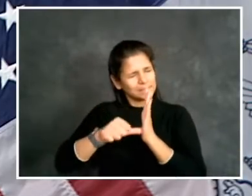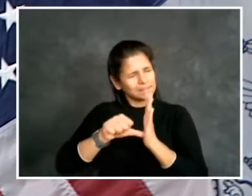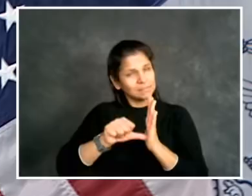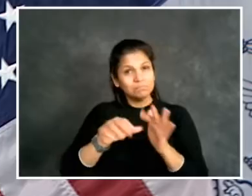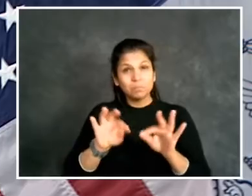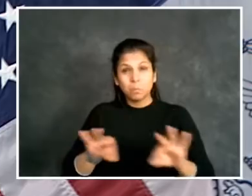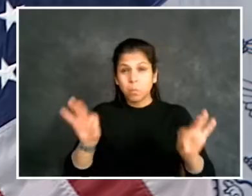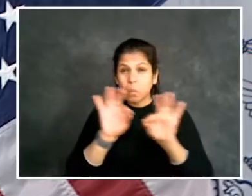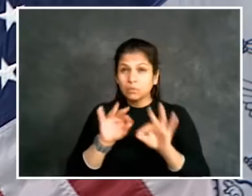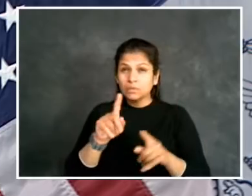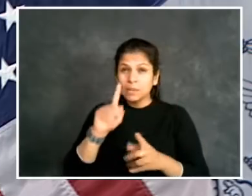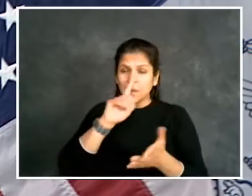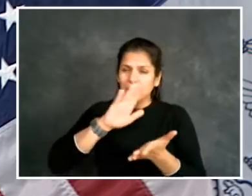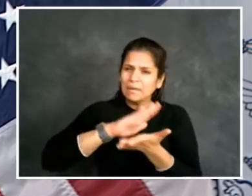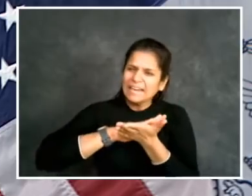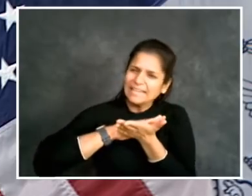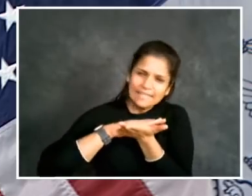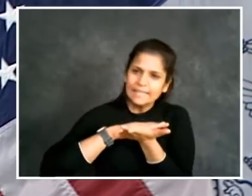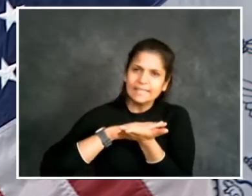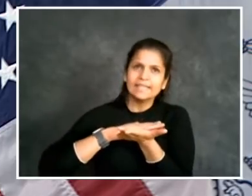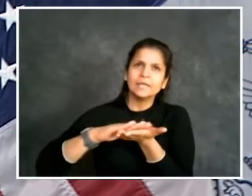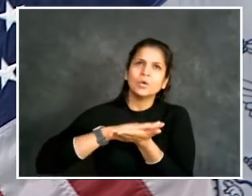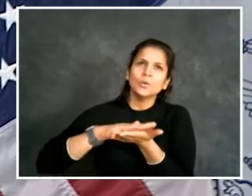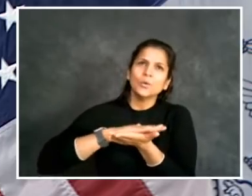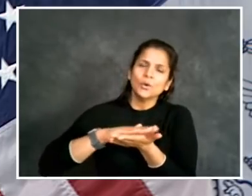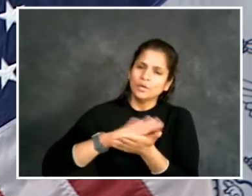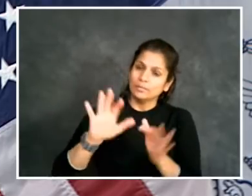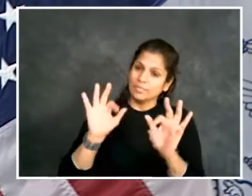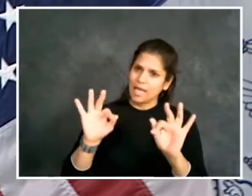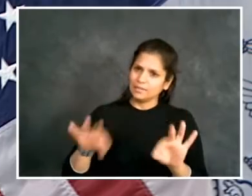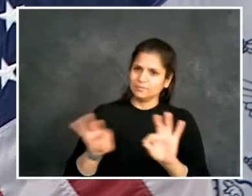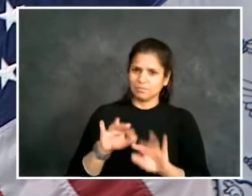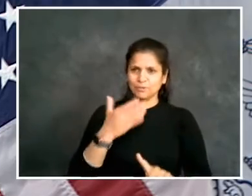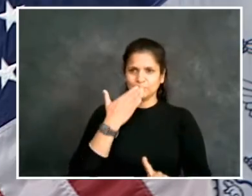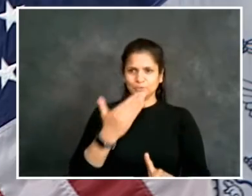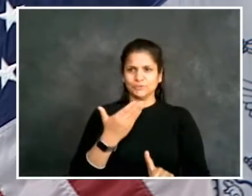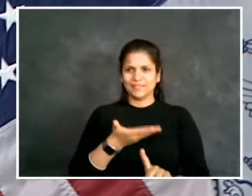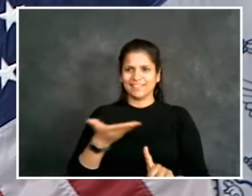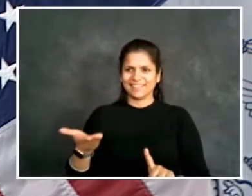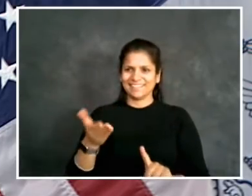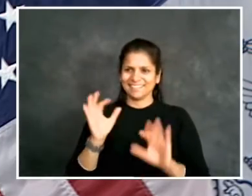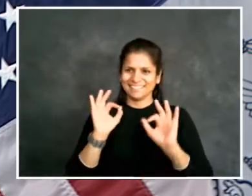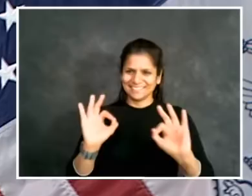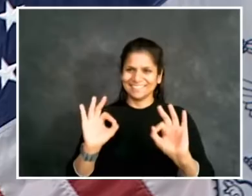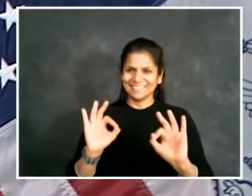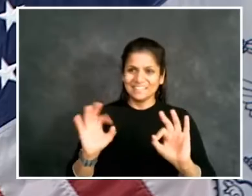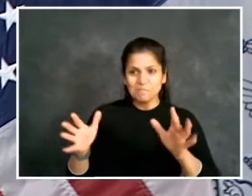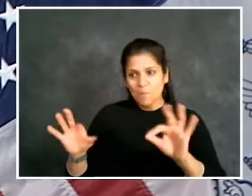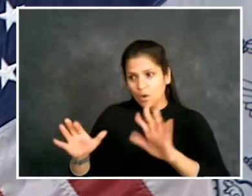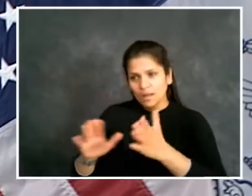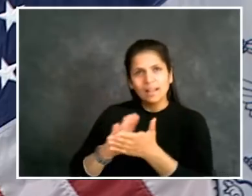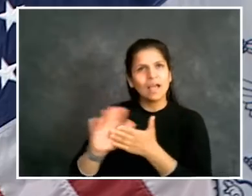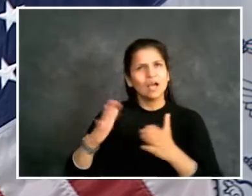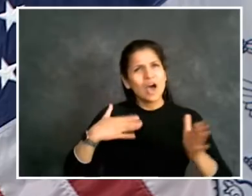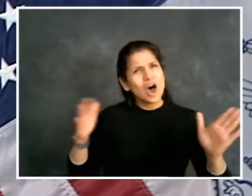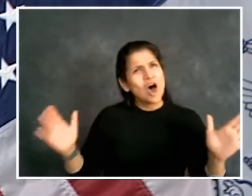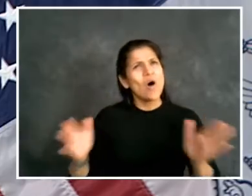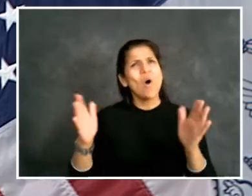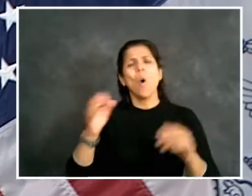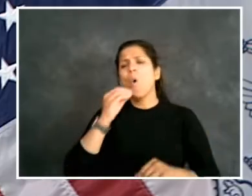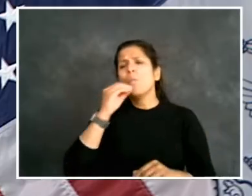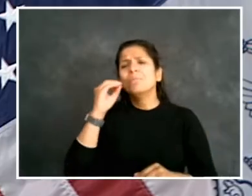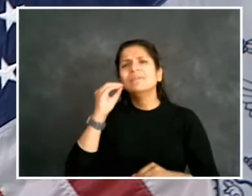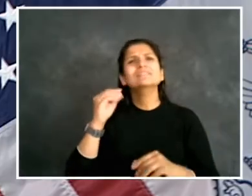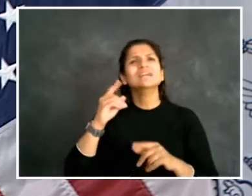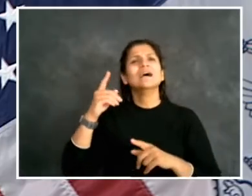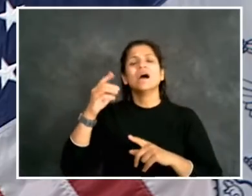this is what we really believe in, to encourage homeless folks not to follow the same old pattern they've been following bluntly for decades,